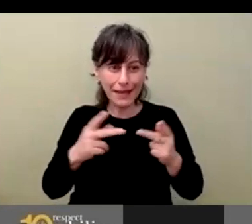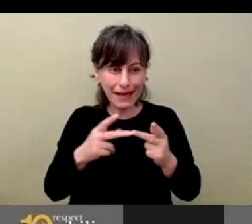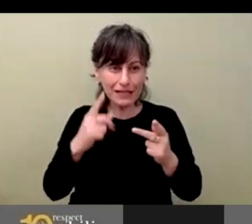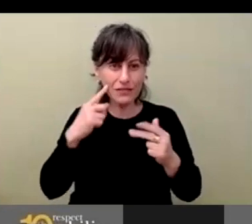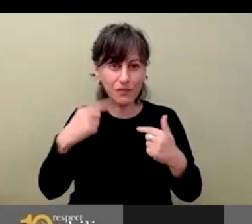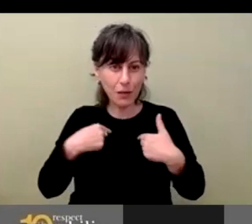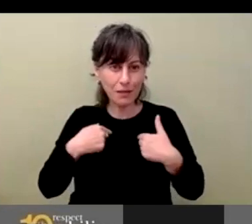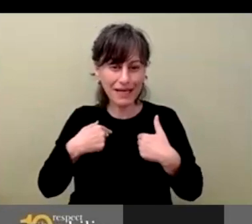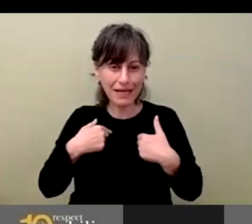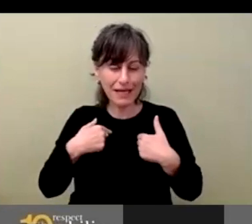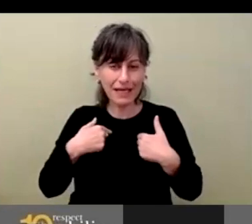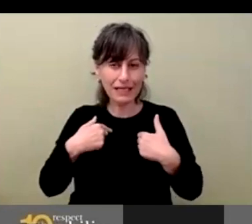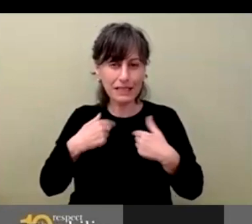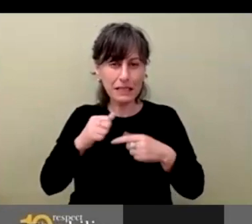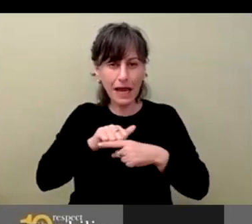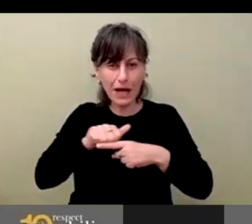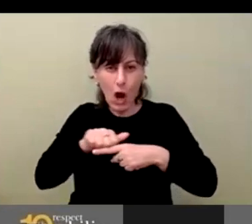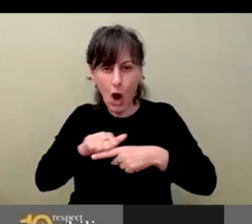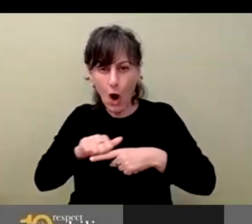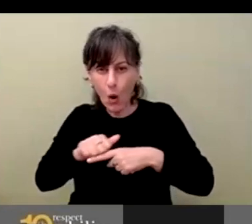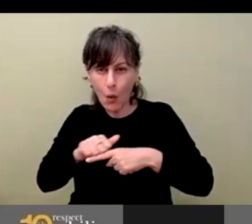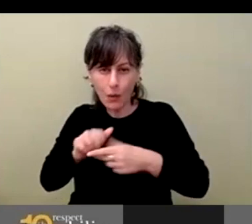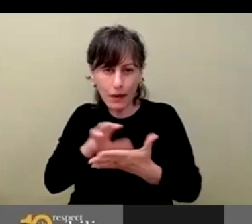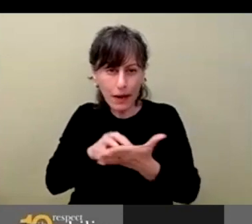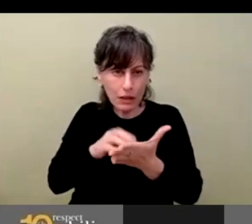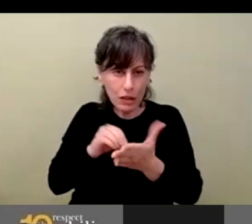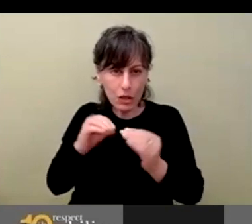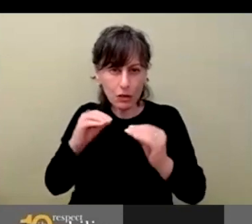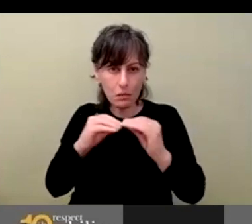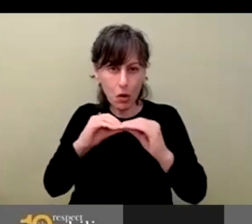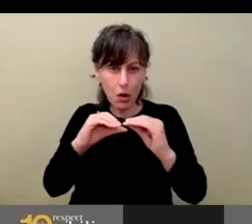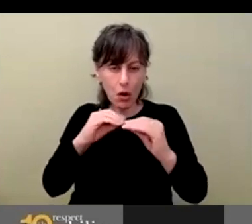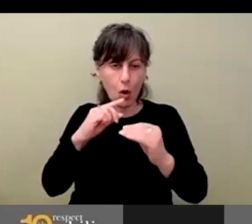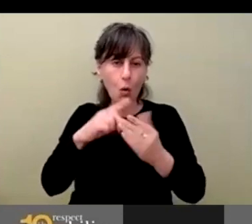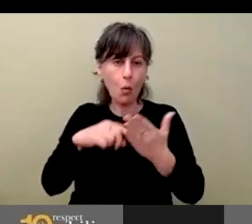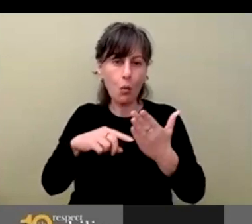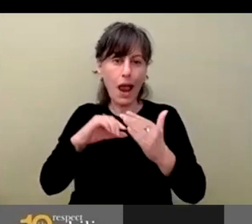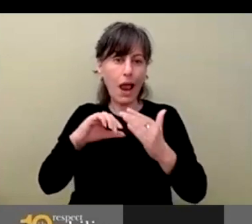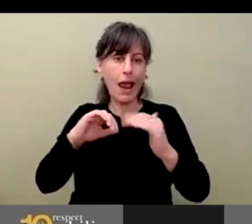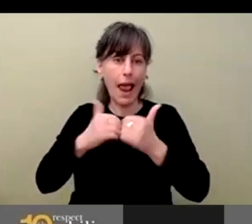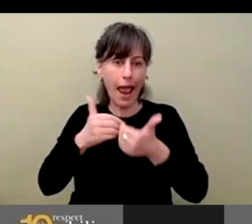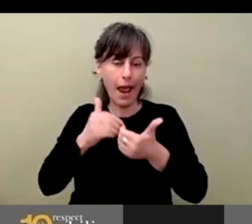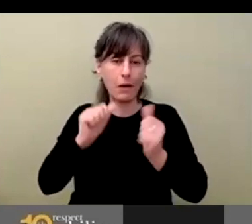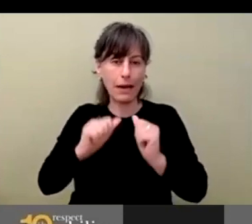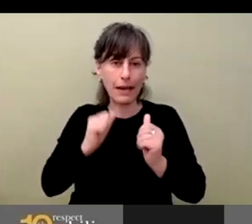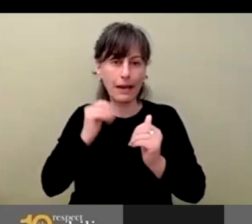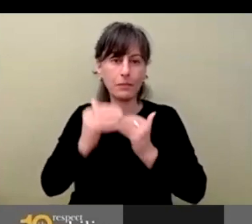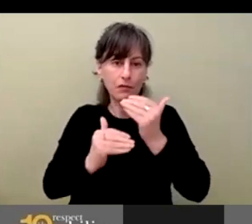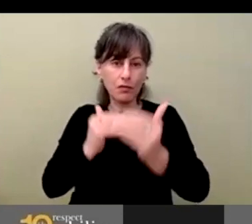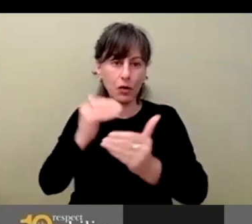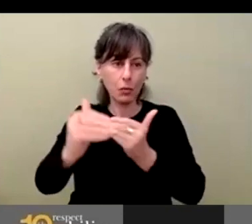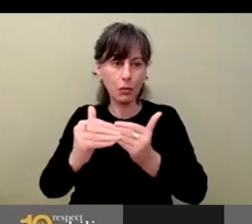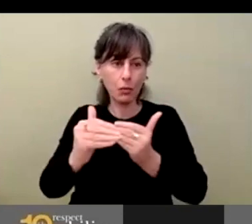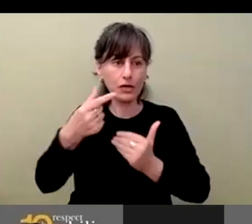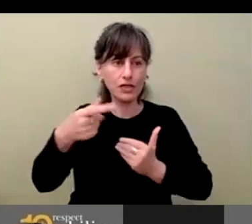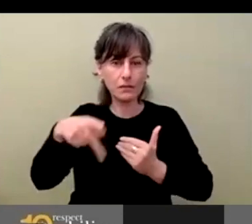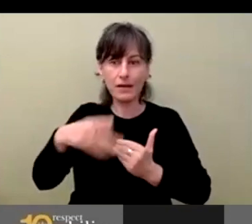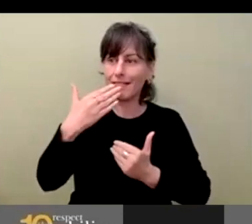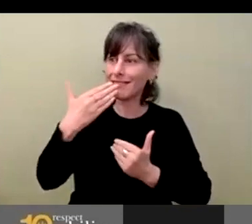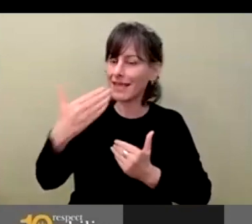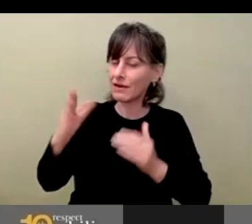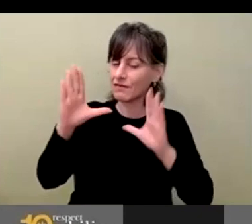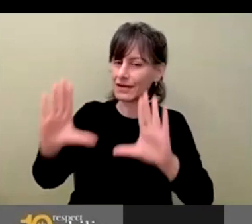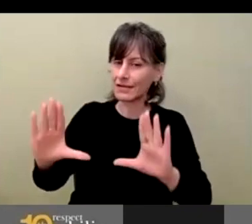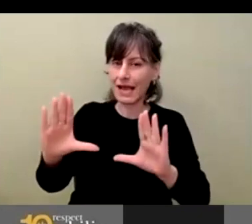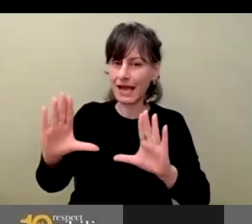to hone this and to learn more about what I need to do to move forward. Fantastic. Thanks for sharing, Grace. Yeah,